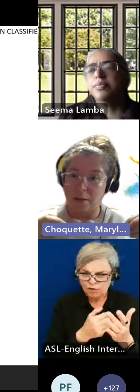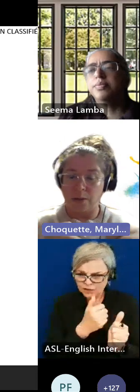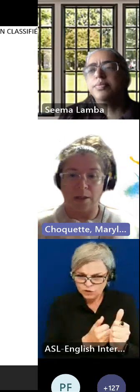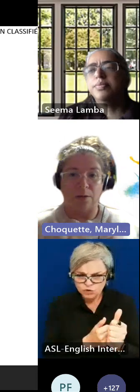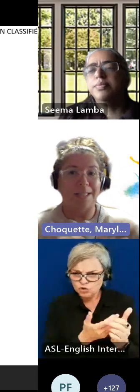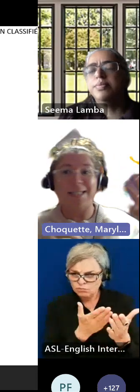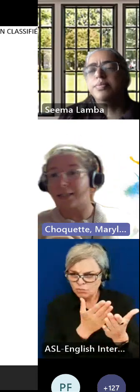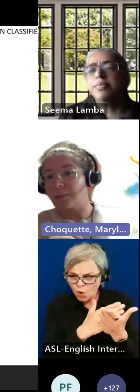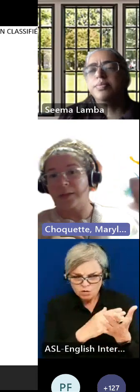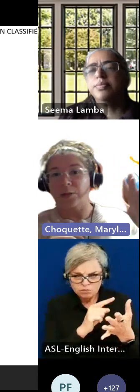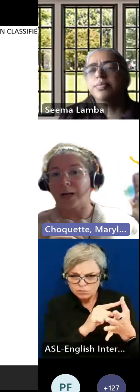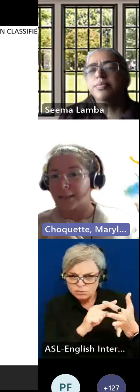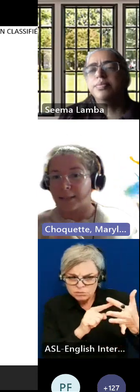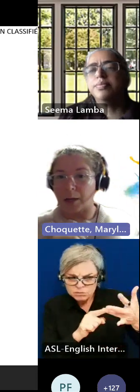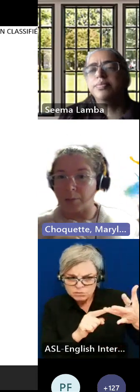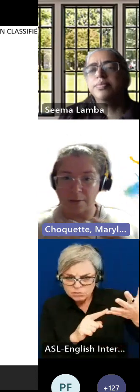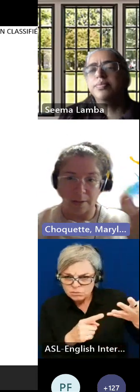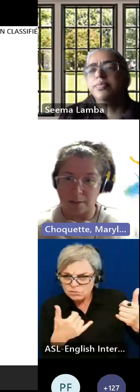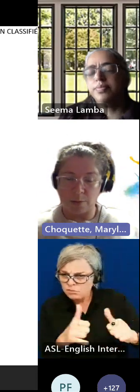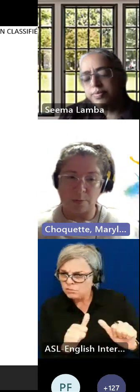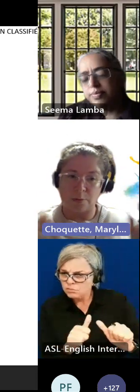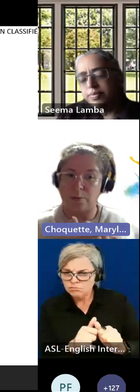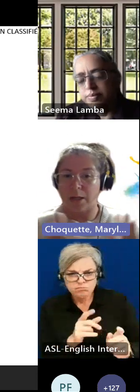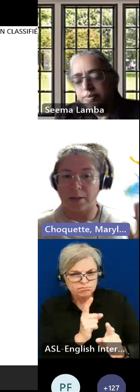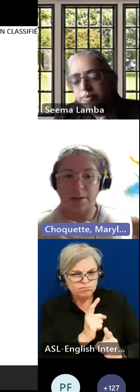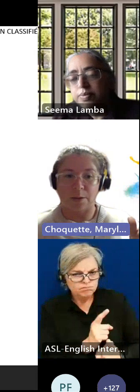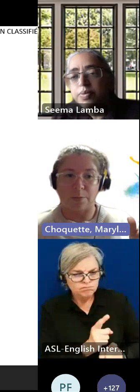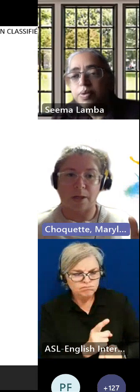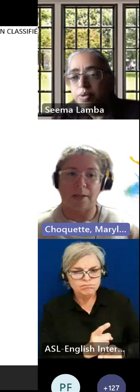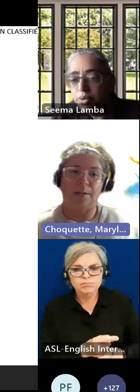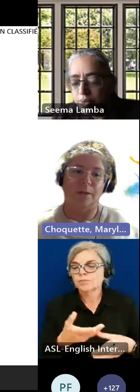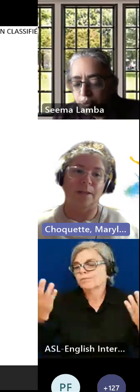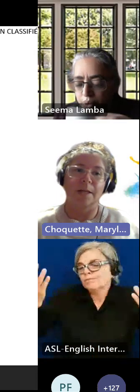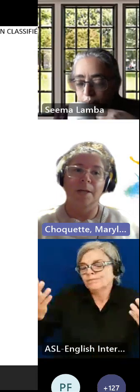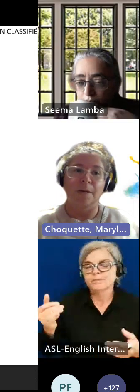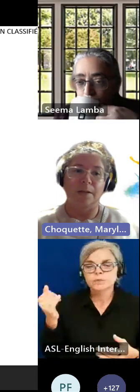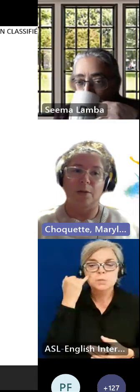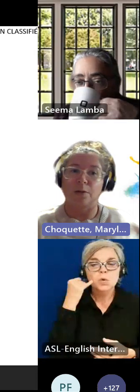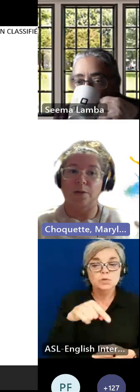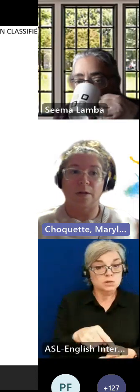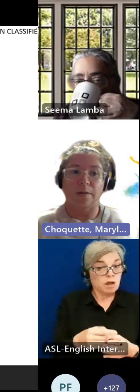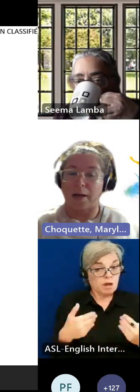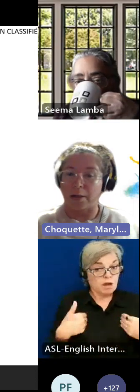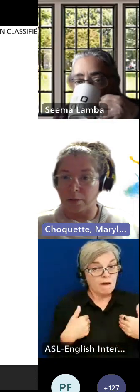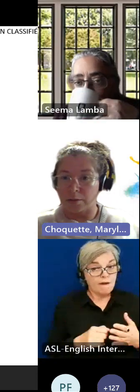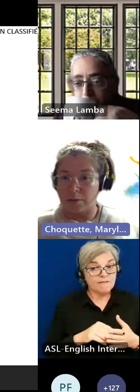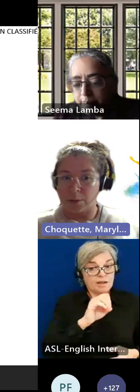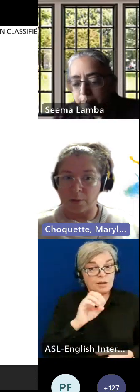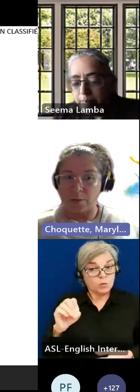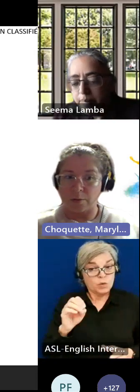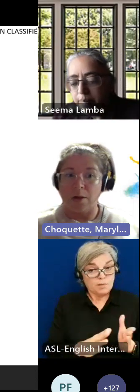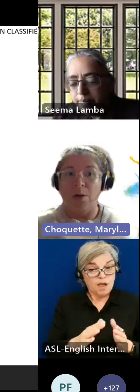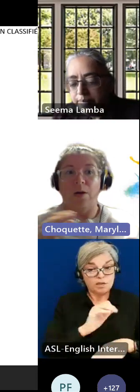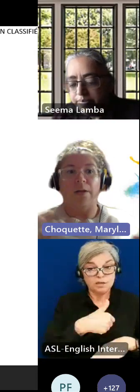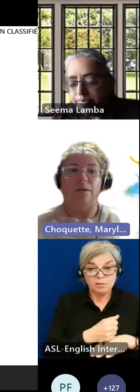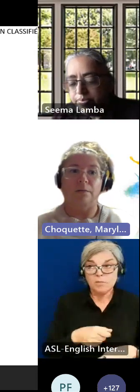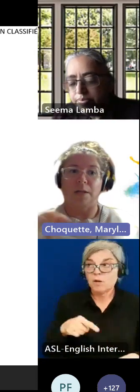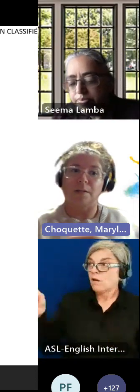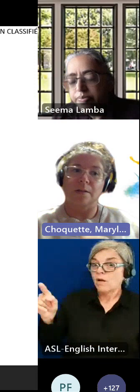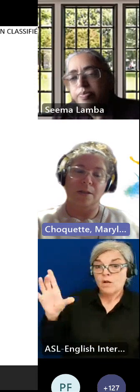that you take into account. Let's say something drastic happens. Let's say people who had an equity plan in place and then the clerk's call to action came into